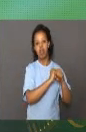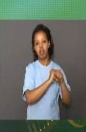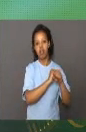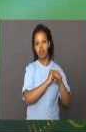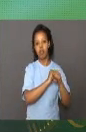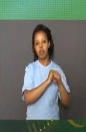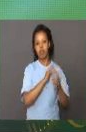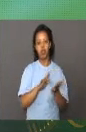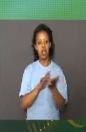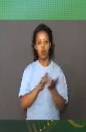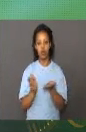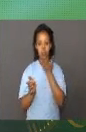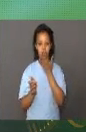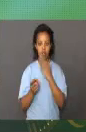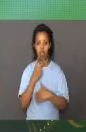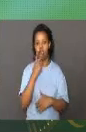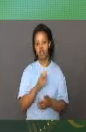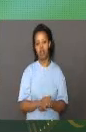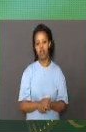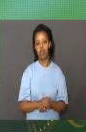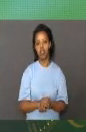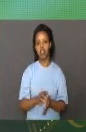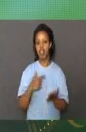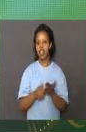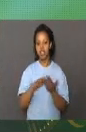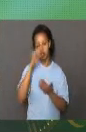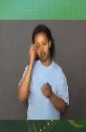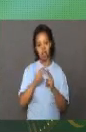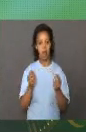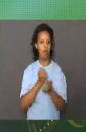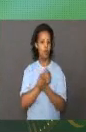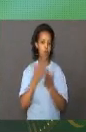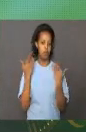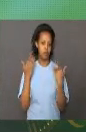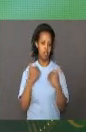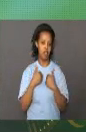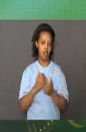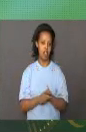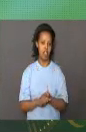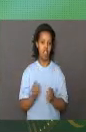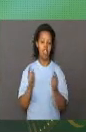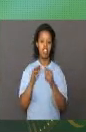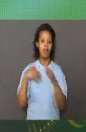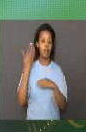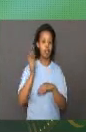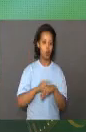virus. I hope you enjoyed this lesson. Until